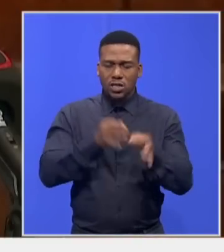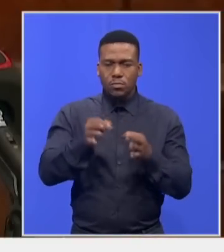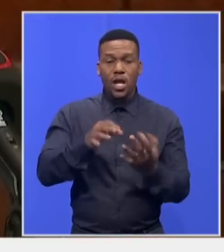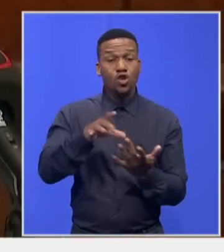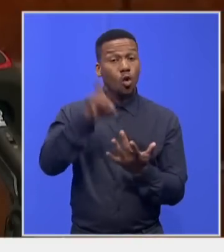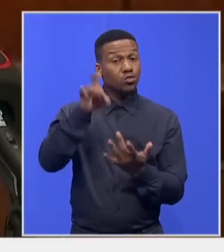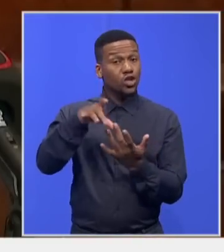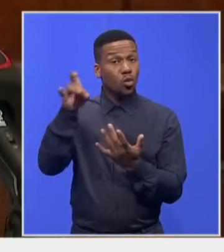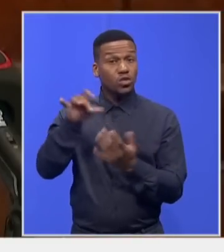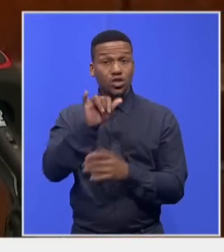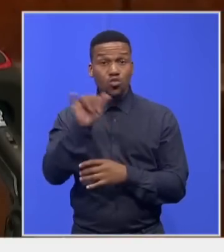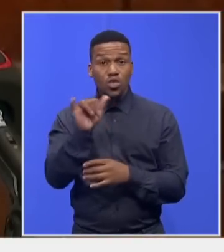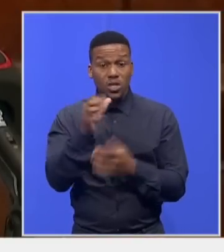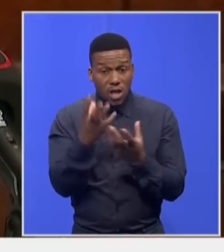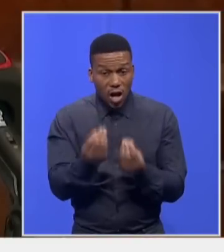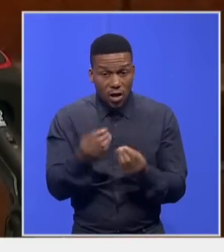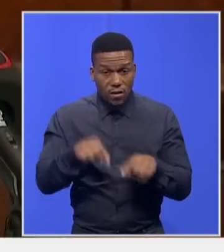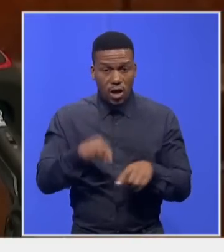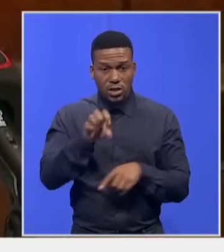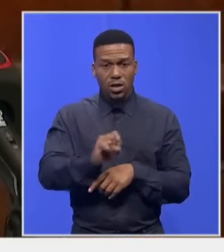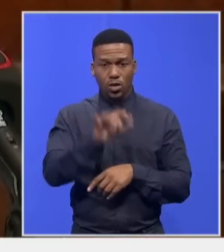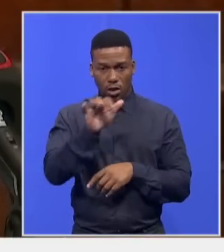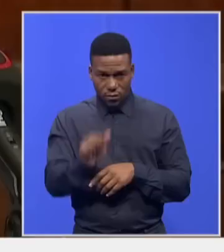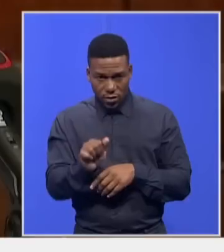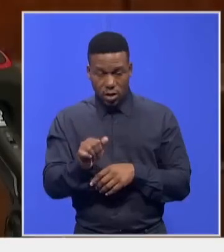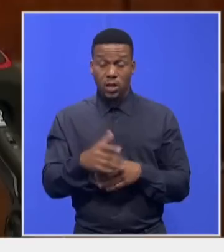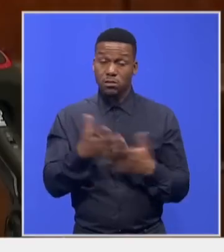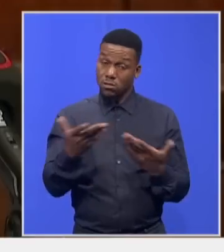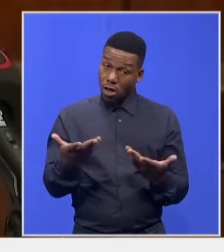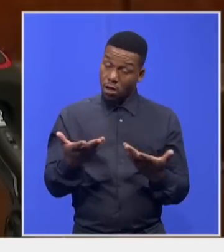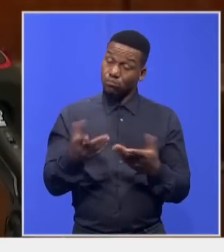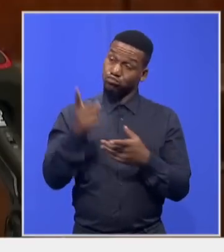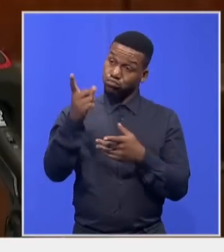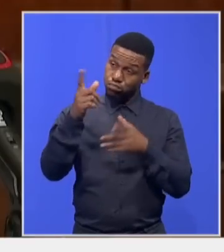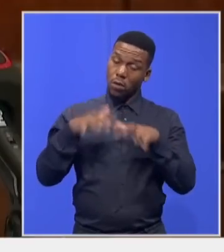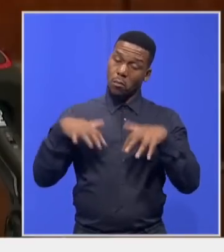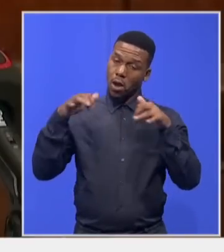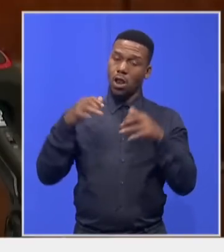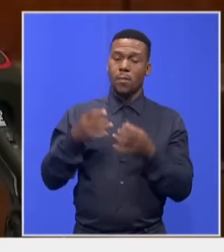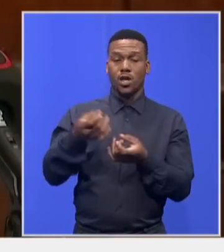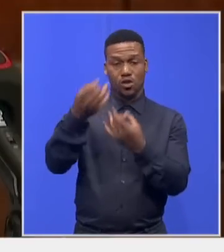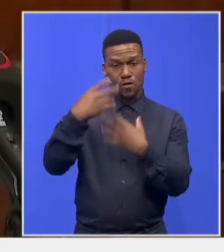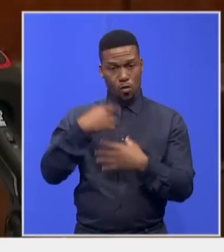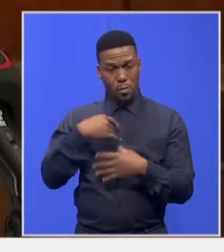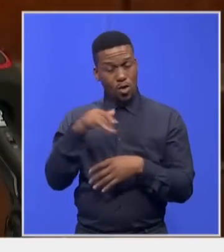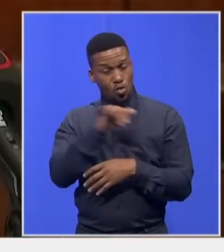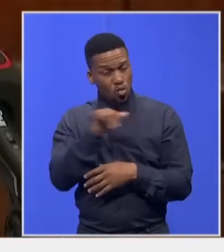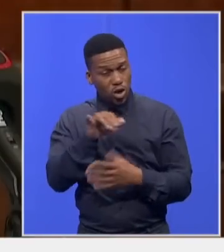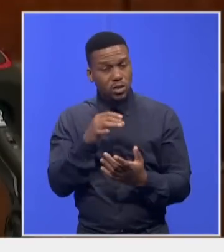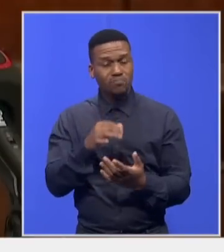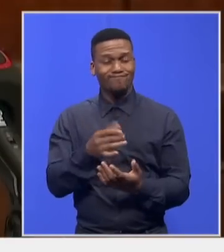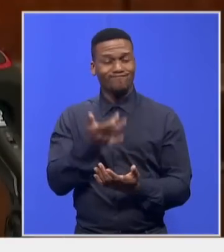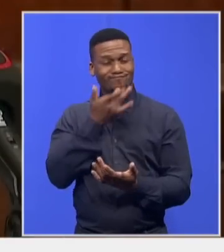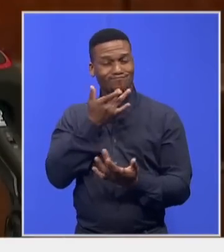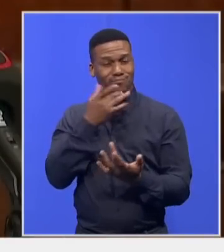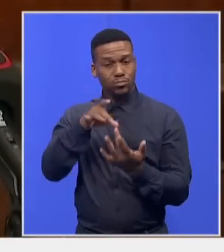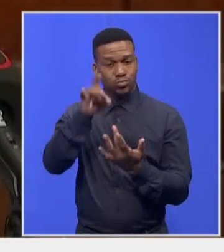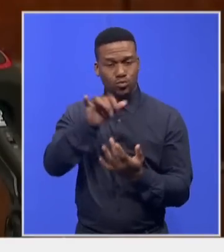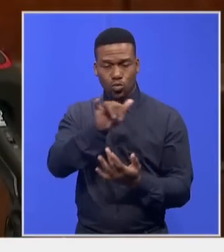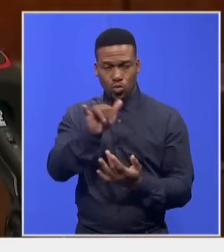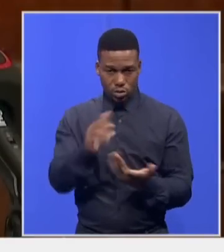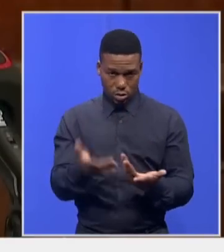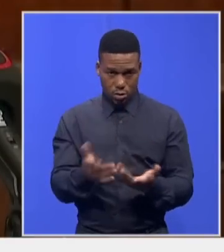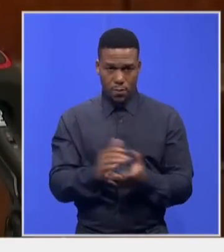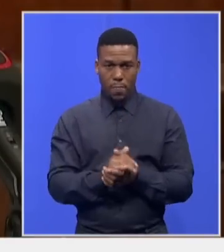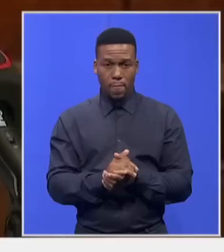optionalities, without necessarily telling you what is the preferred option, because it's a purview of the cabinet. I'll make the case there, and